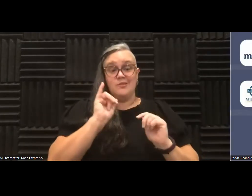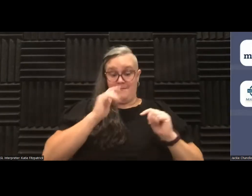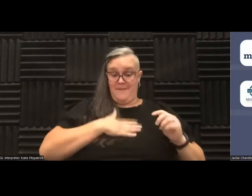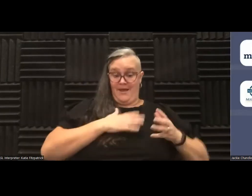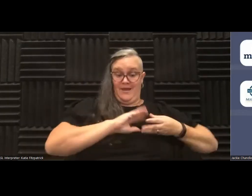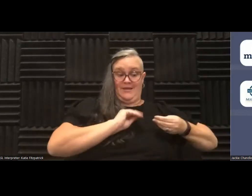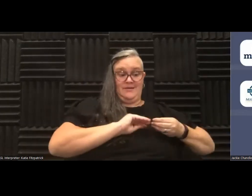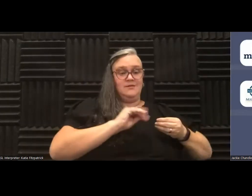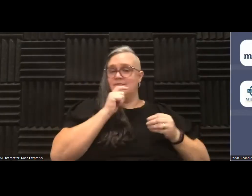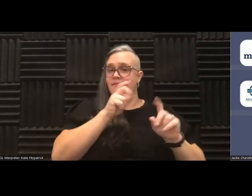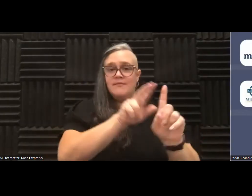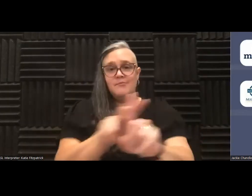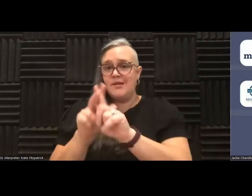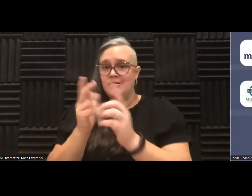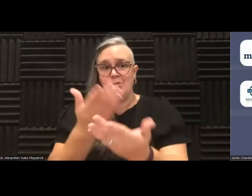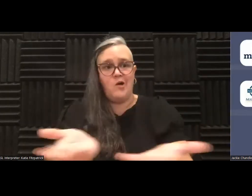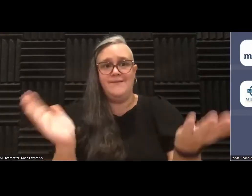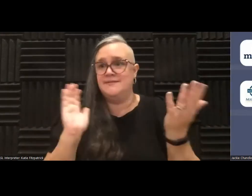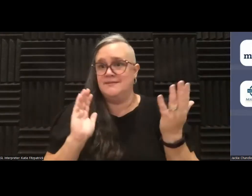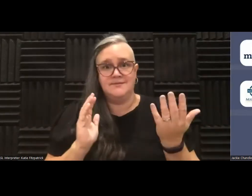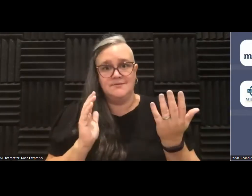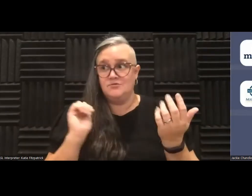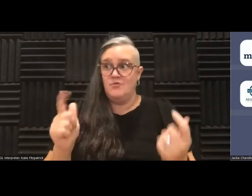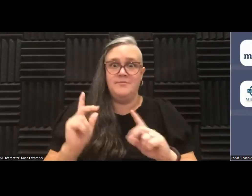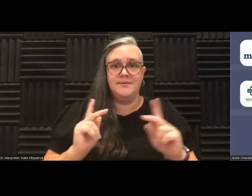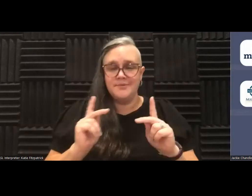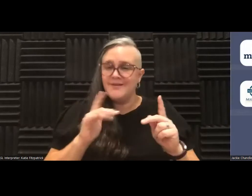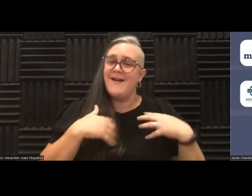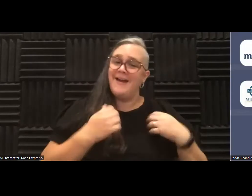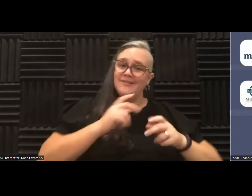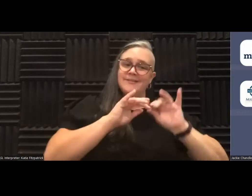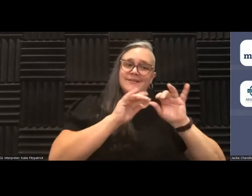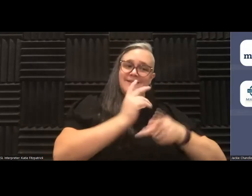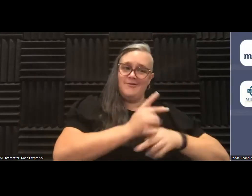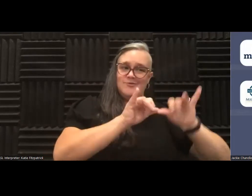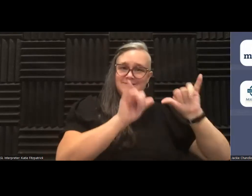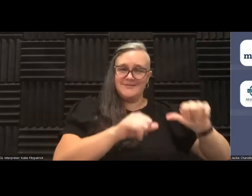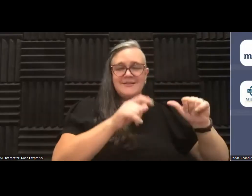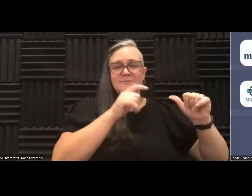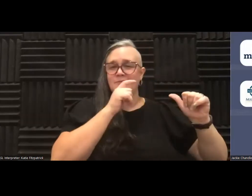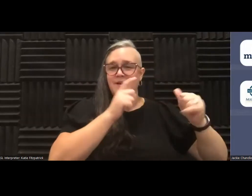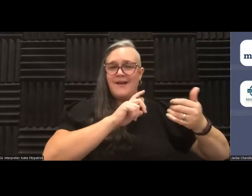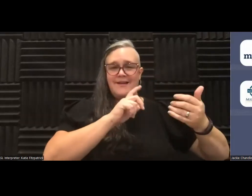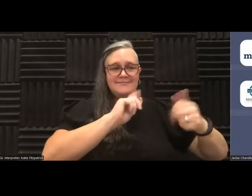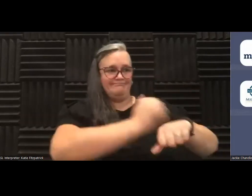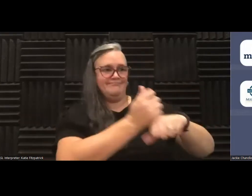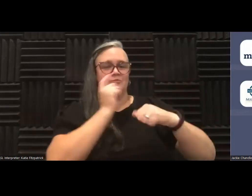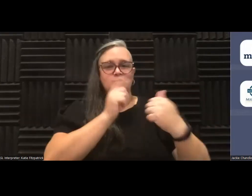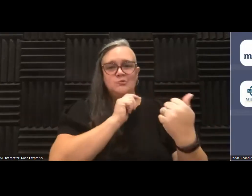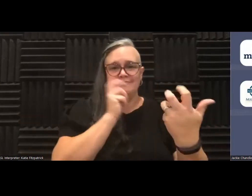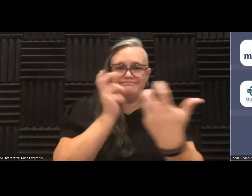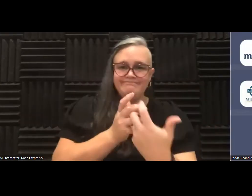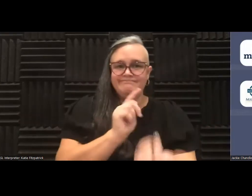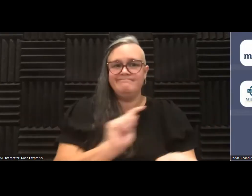us. And our healthcare systems are not always designed to meet those needs either. So I'm just going to talk a little bit briefly